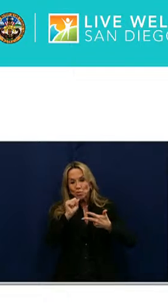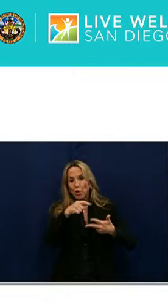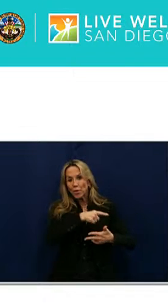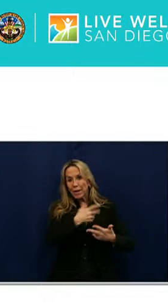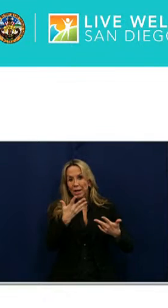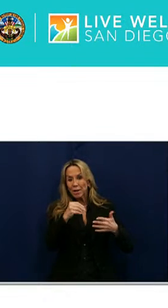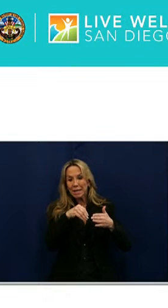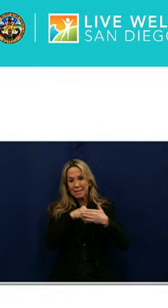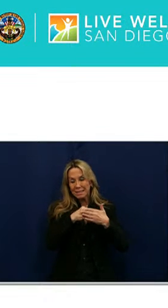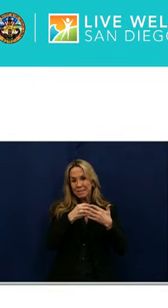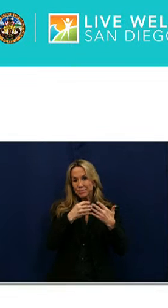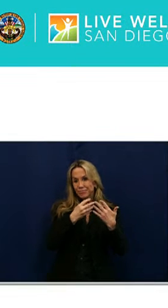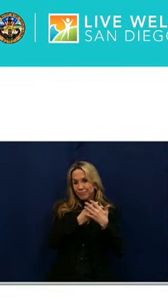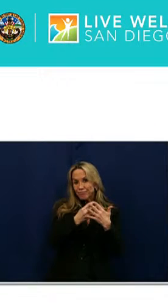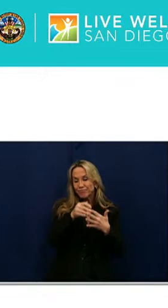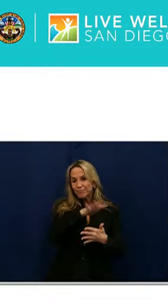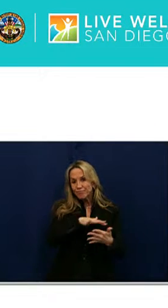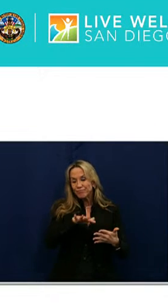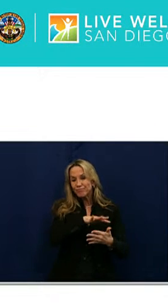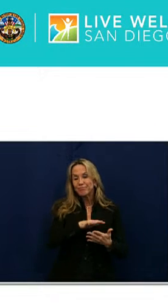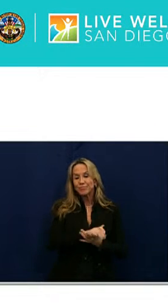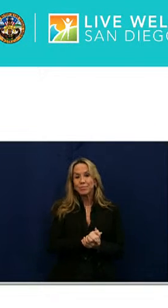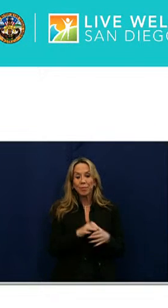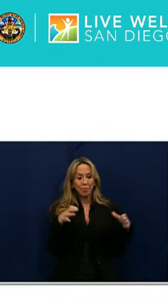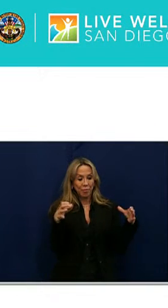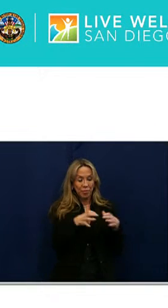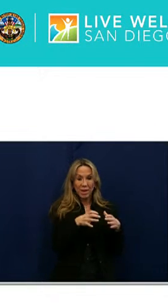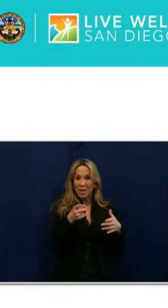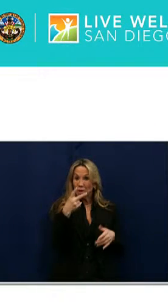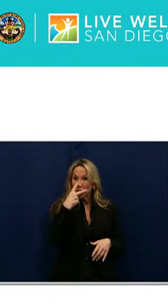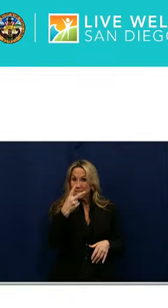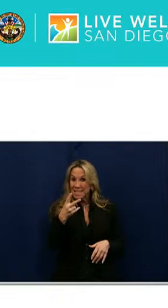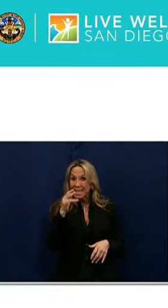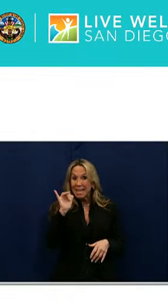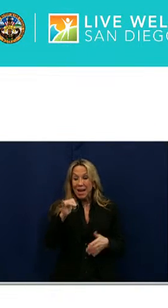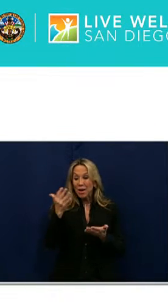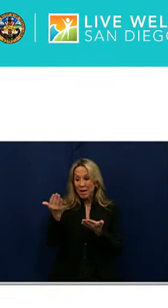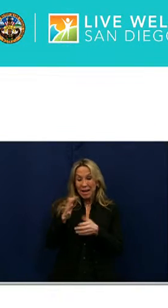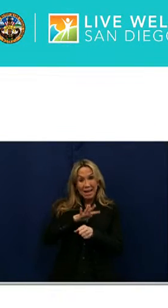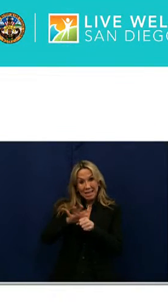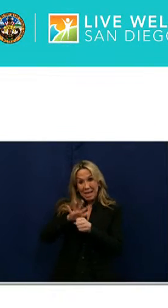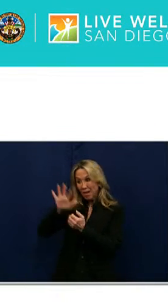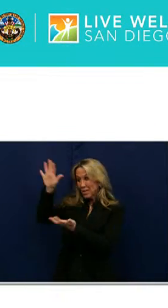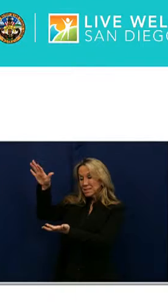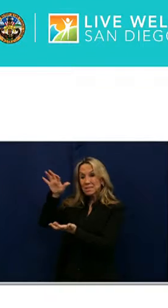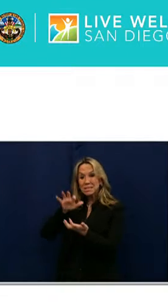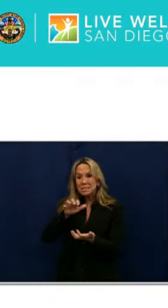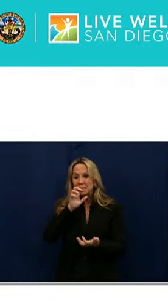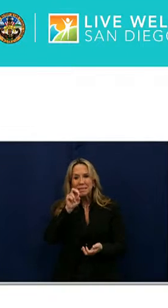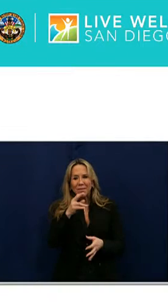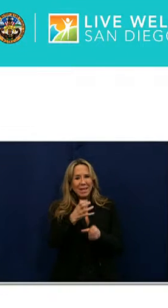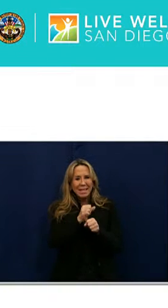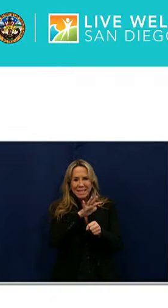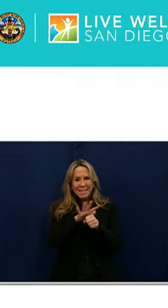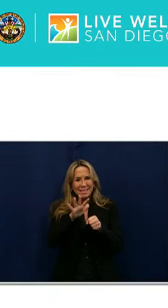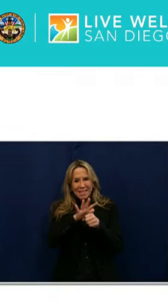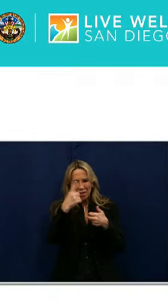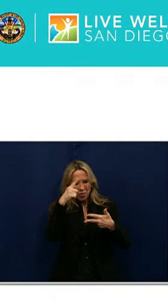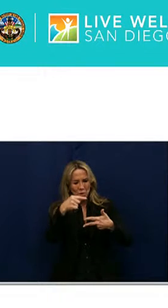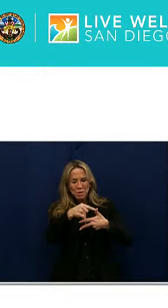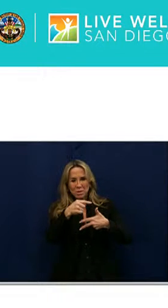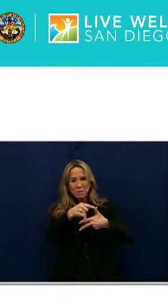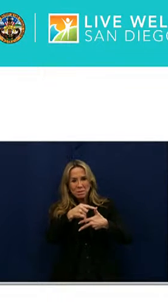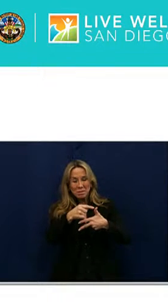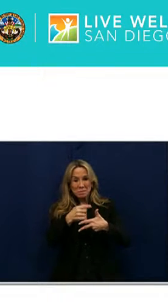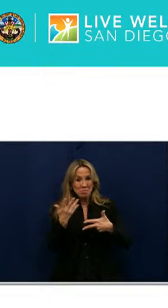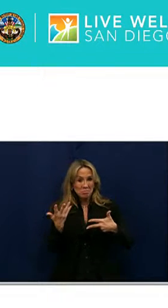We are not even getting enough doses for that first dot point in tier 1. We are basically getting